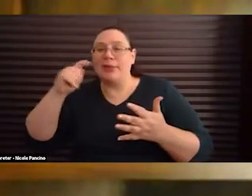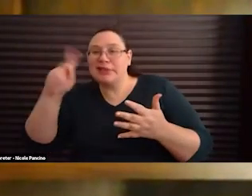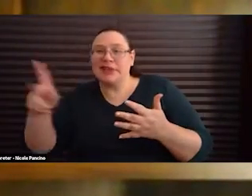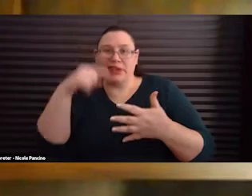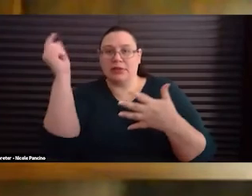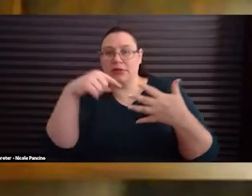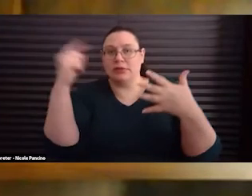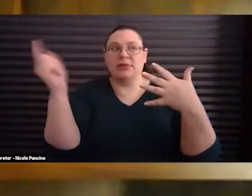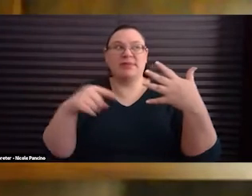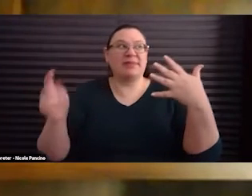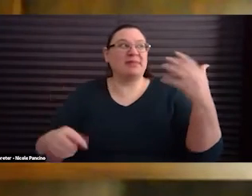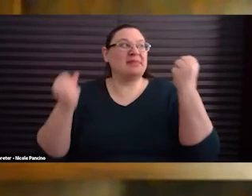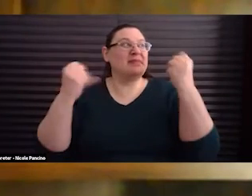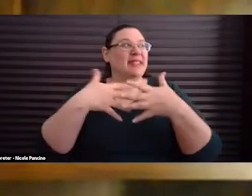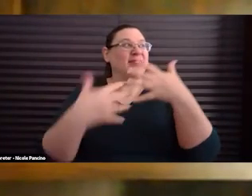cetera, et cetera.